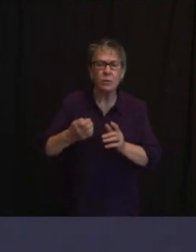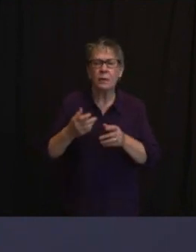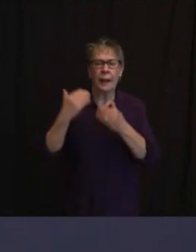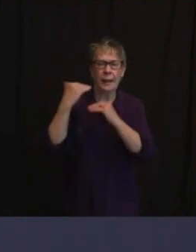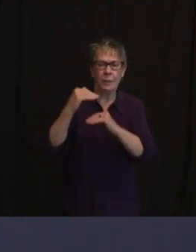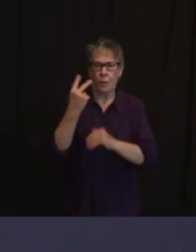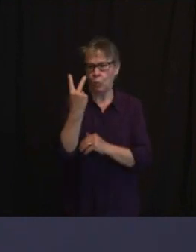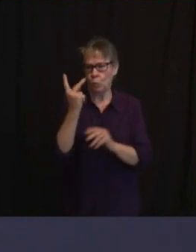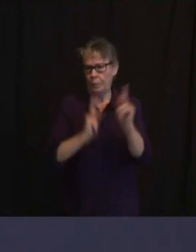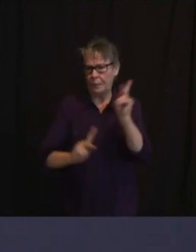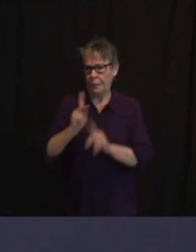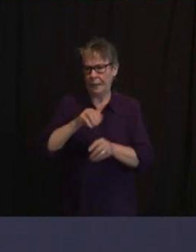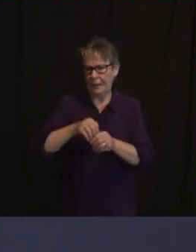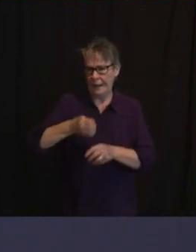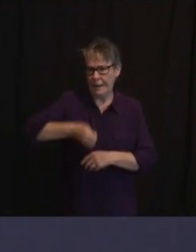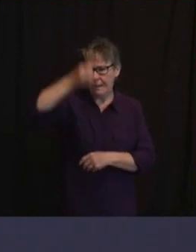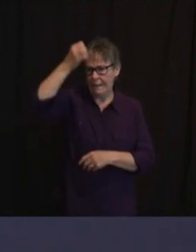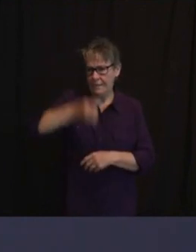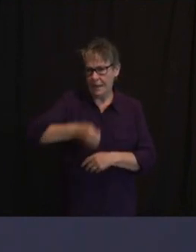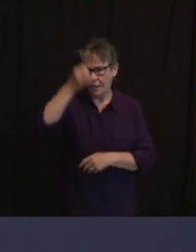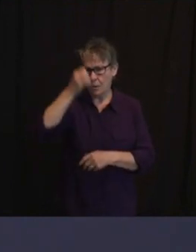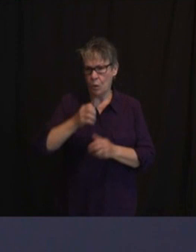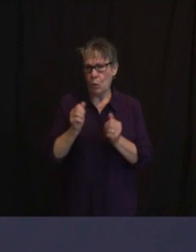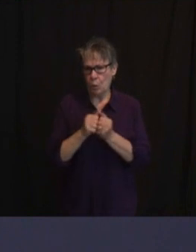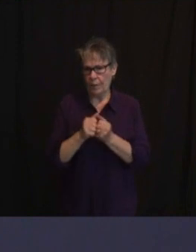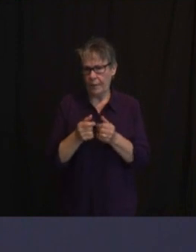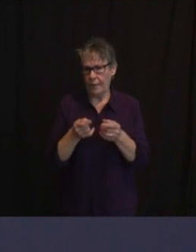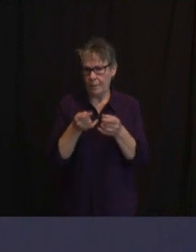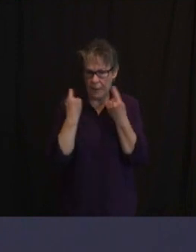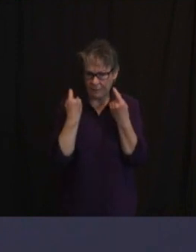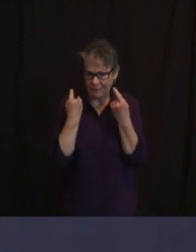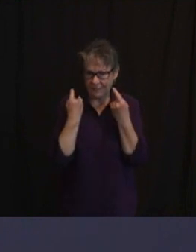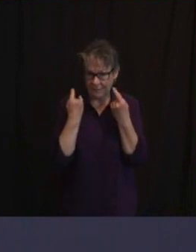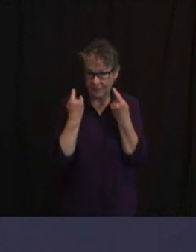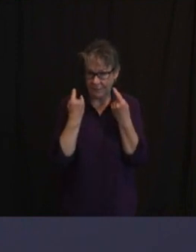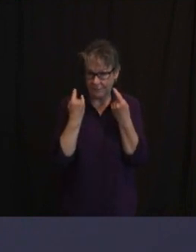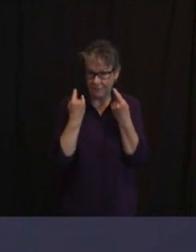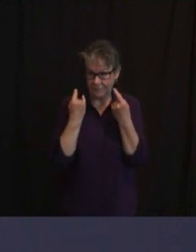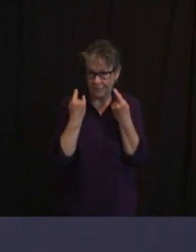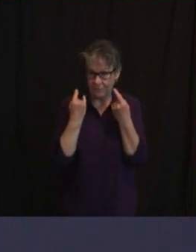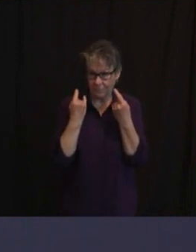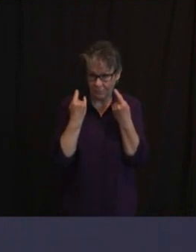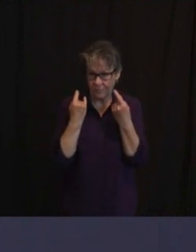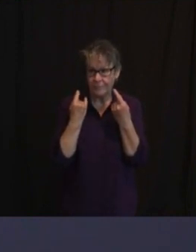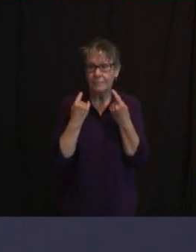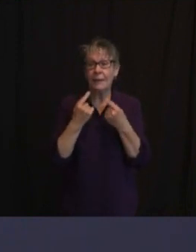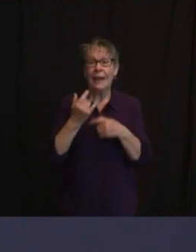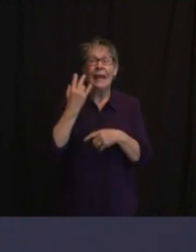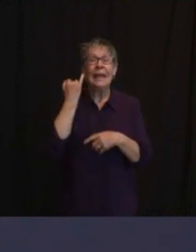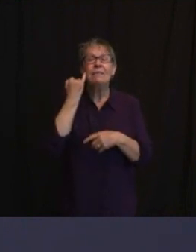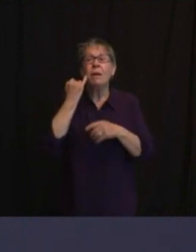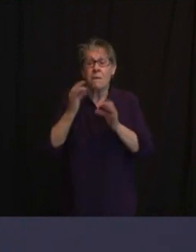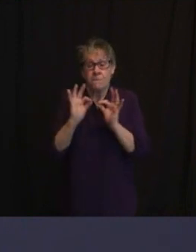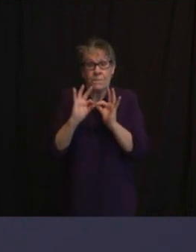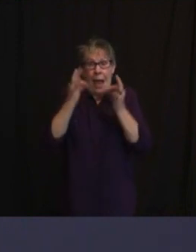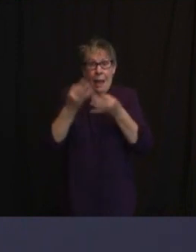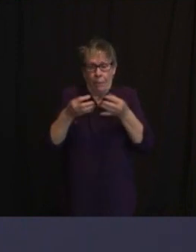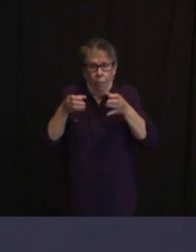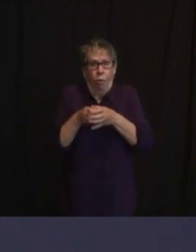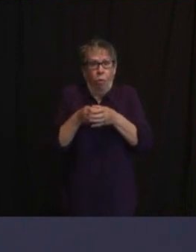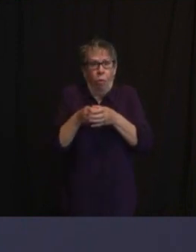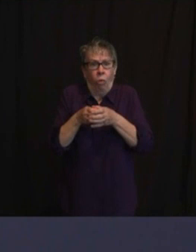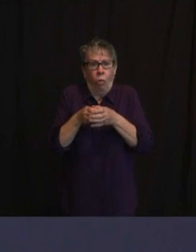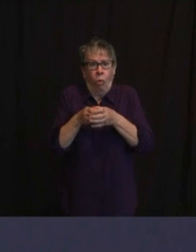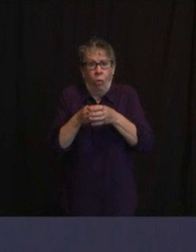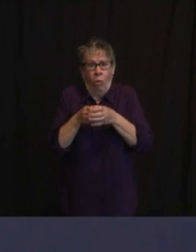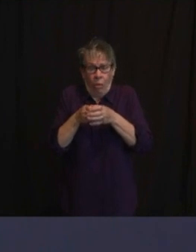coverings, and the health bona fides around it are unimpeachable. So it's